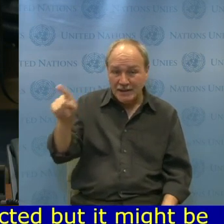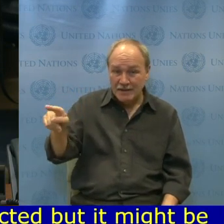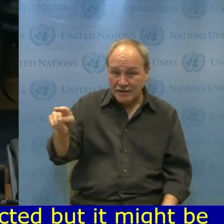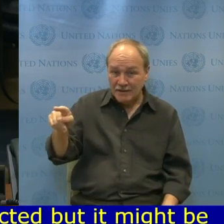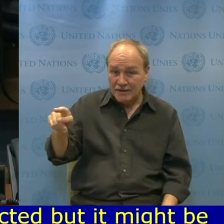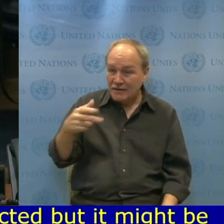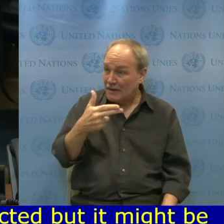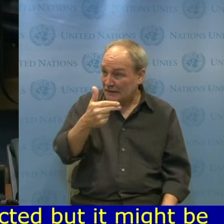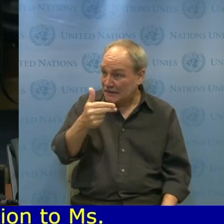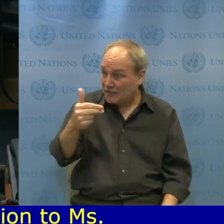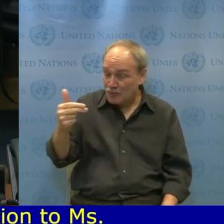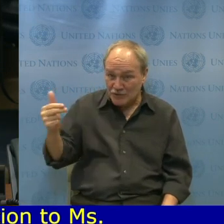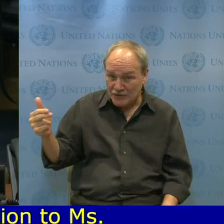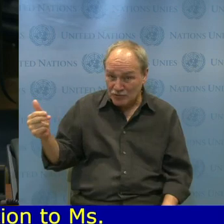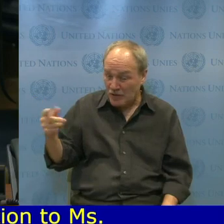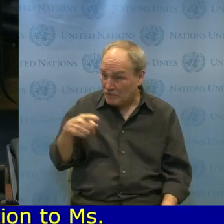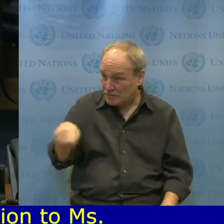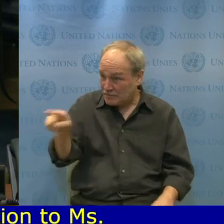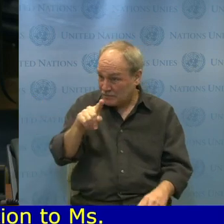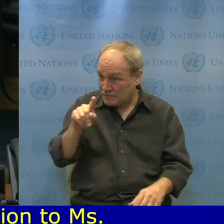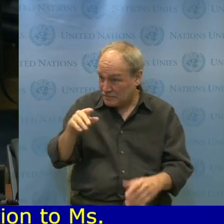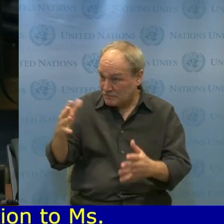like to respond to that question?